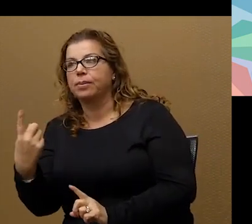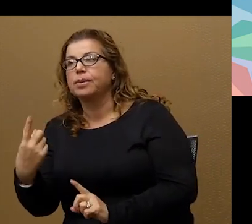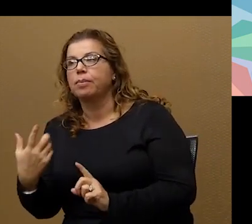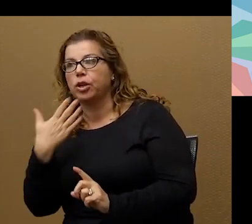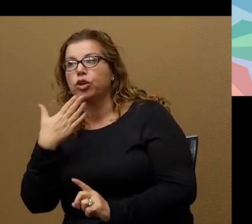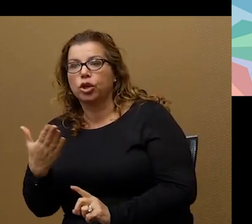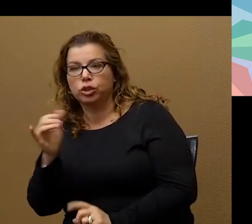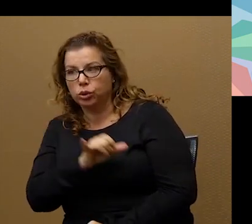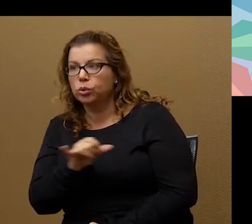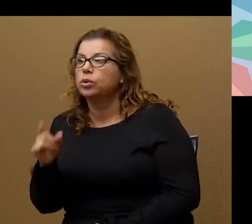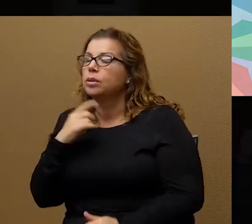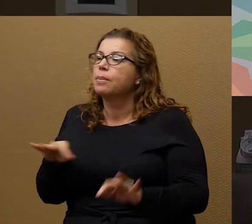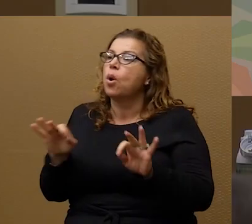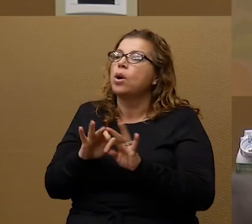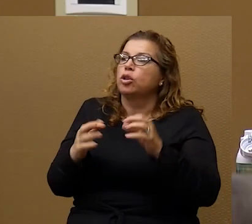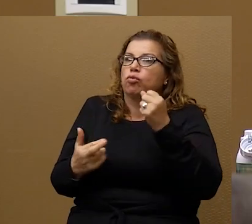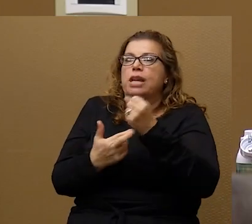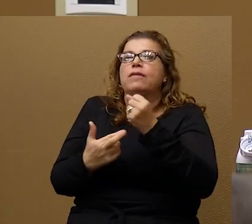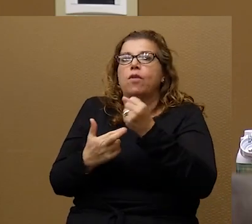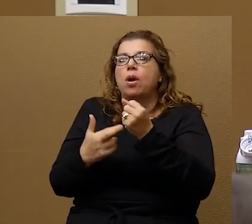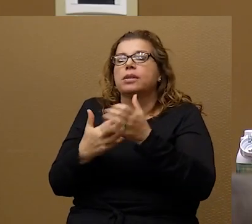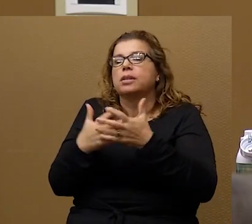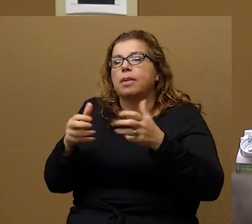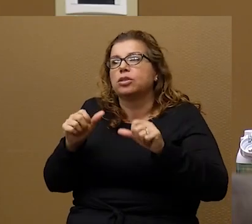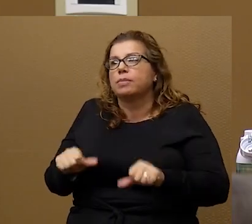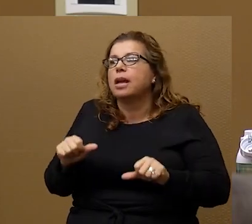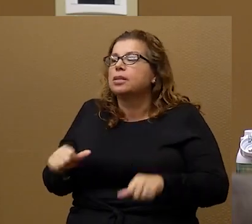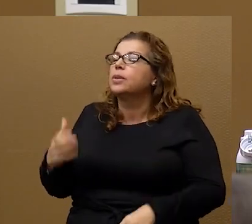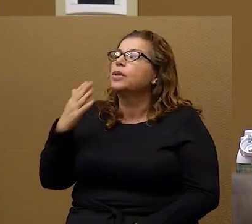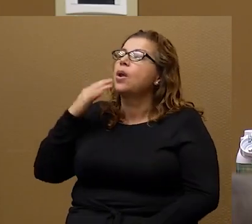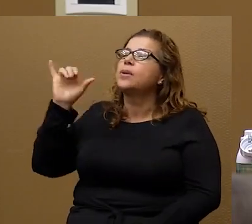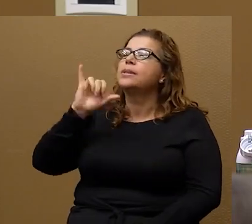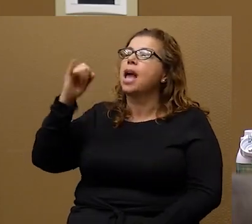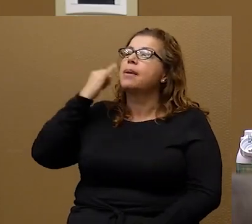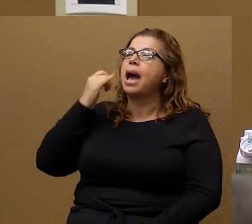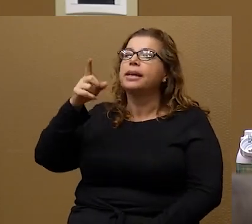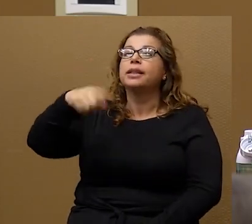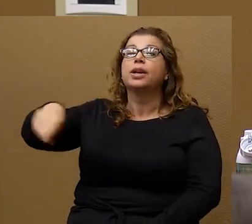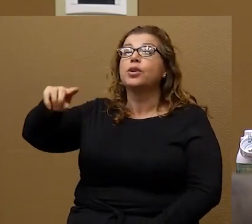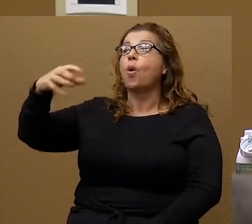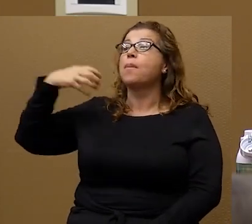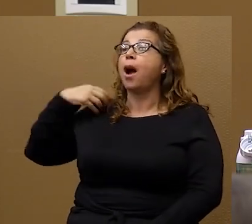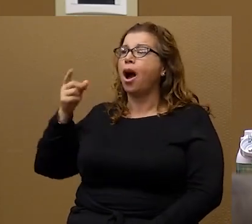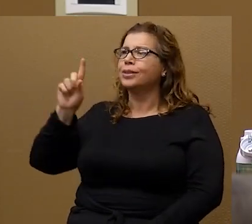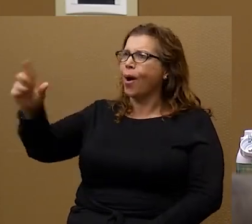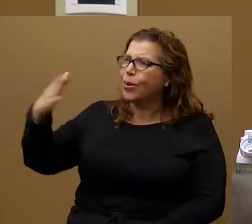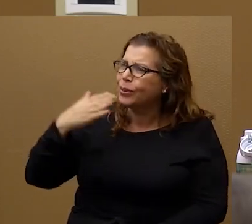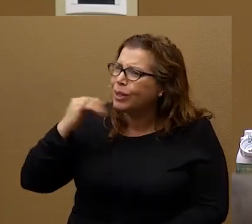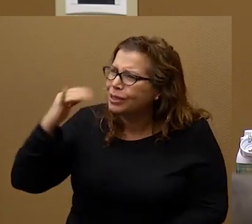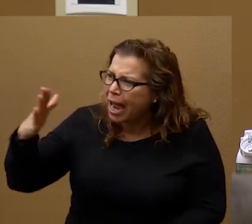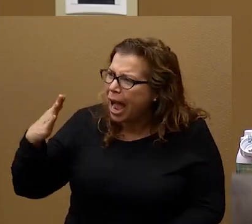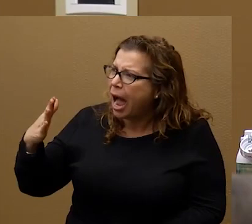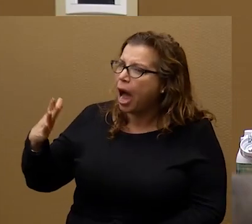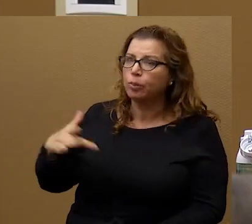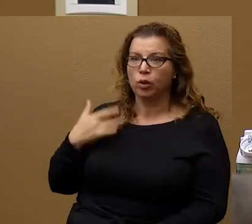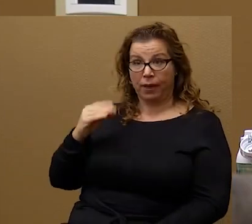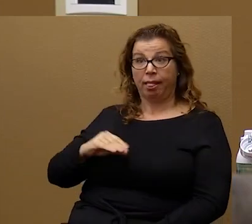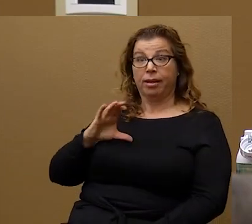as possible. I think most of us enjoy when our bosses tell us we did something good, not only the times that we